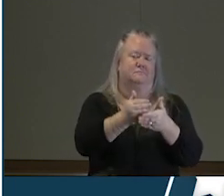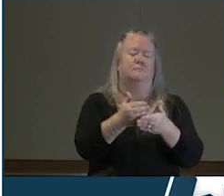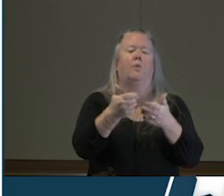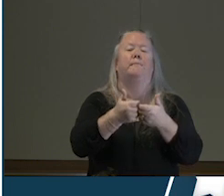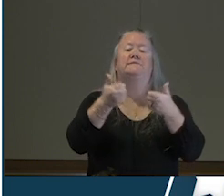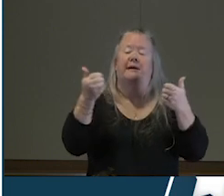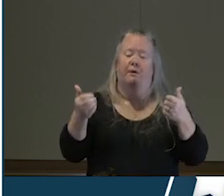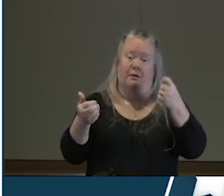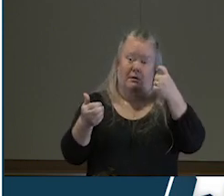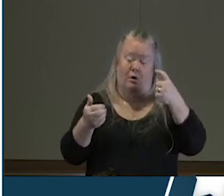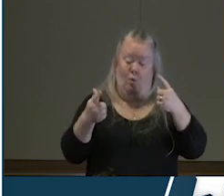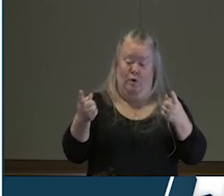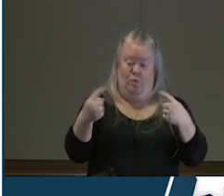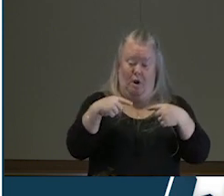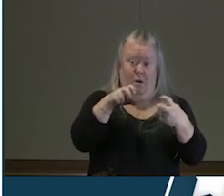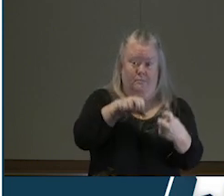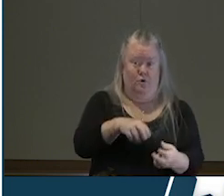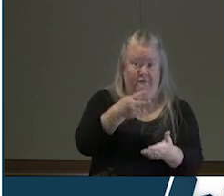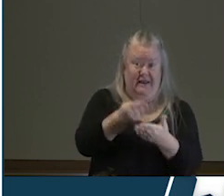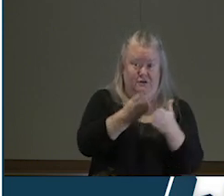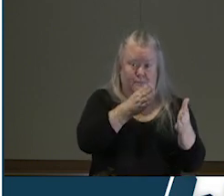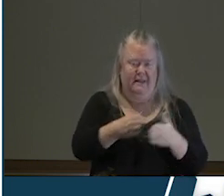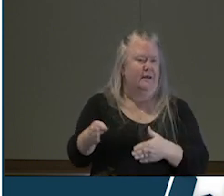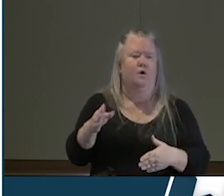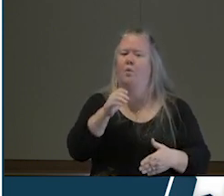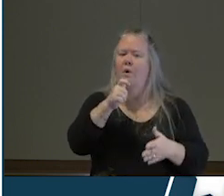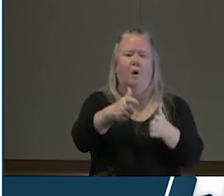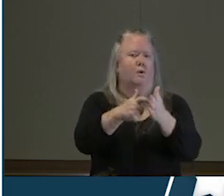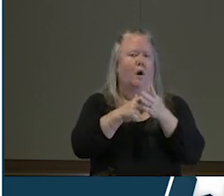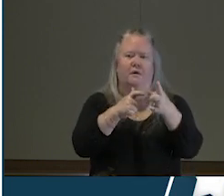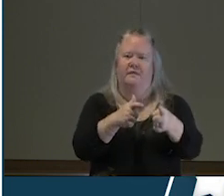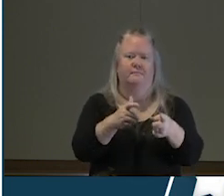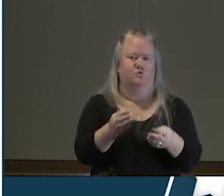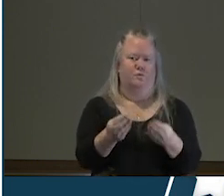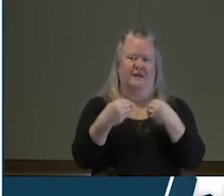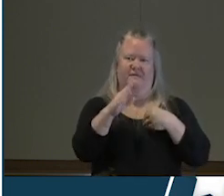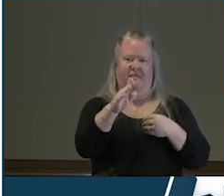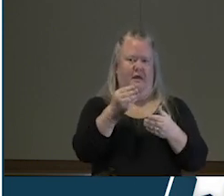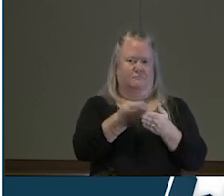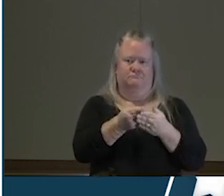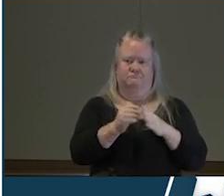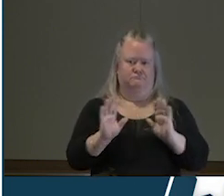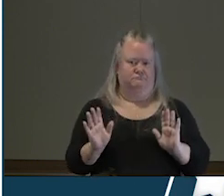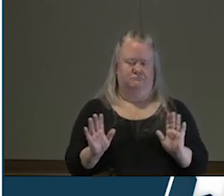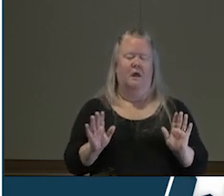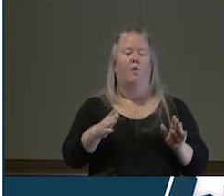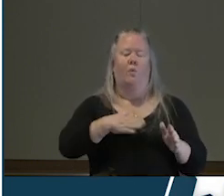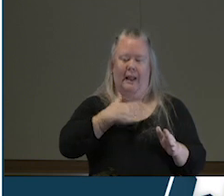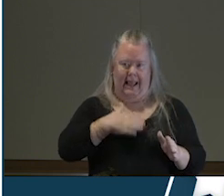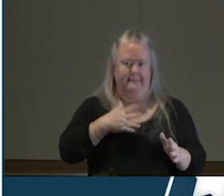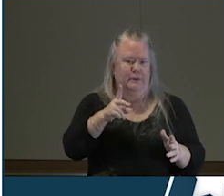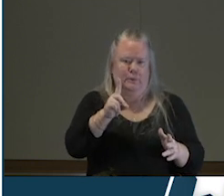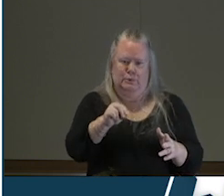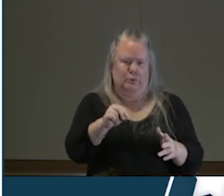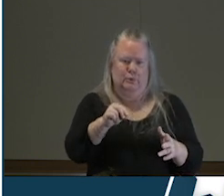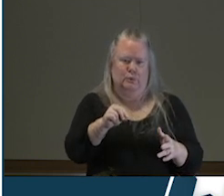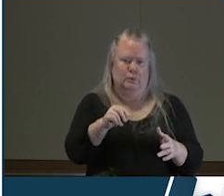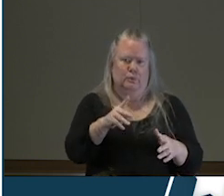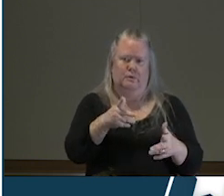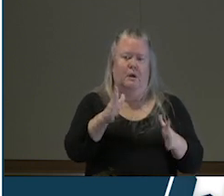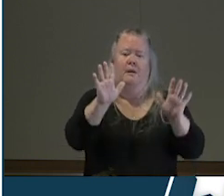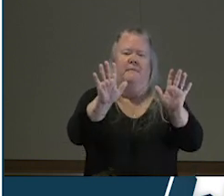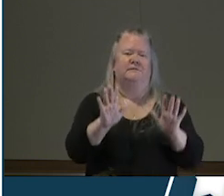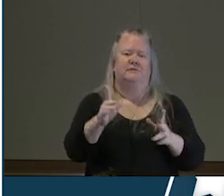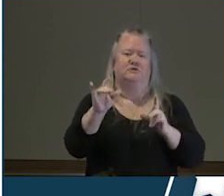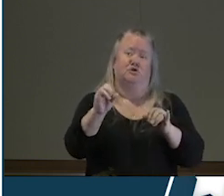separate, meaning when someone comes in to do a financial plan, we're not requiring them to give us their assets. We are happy to do an amazing